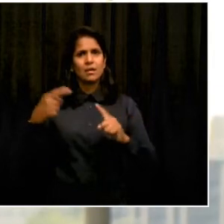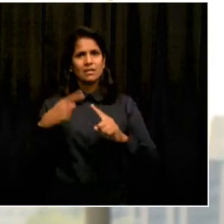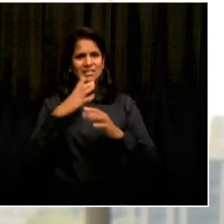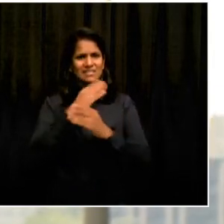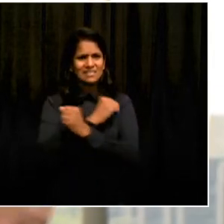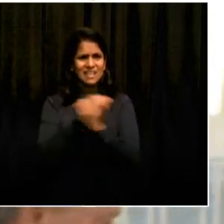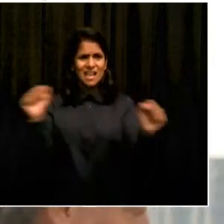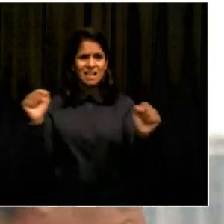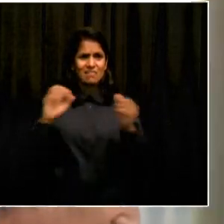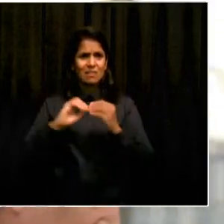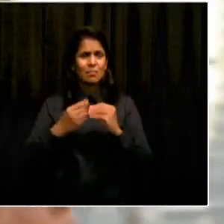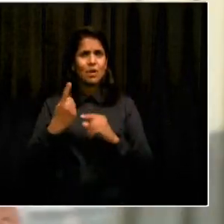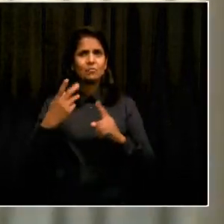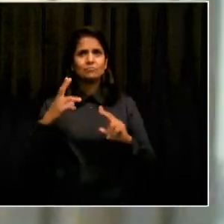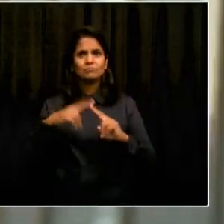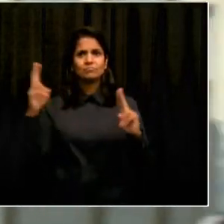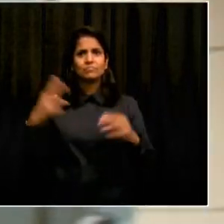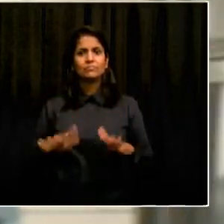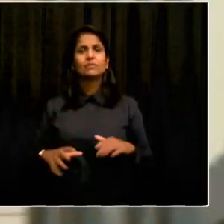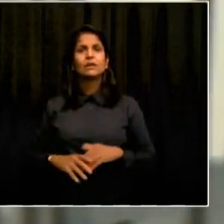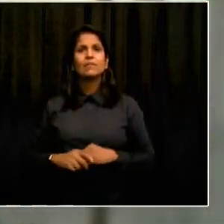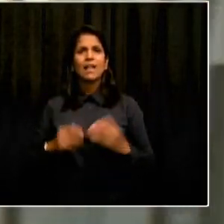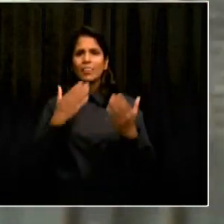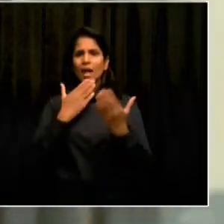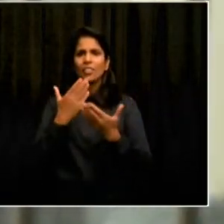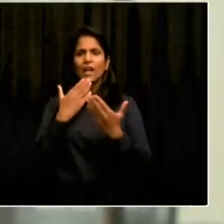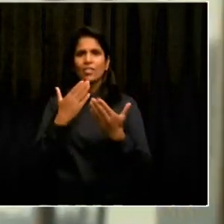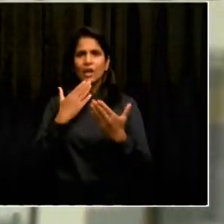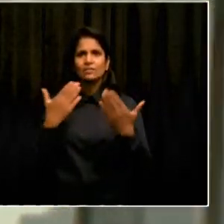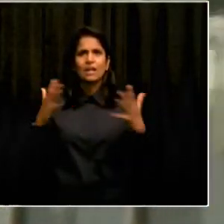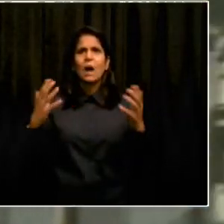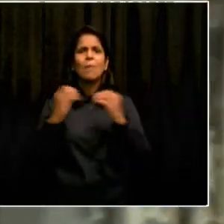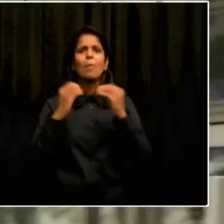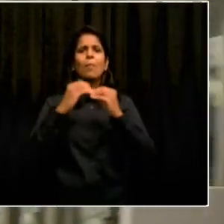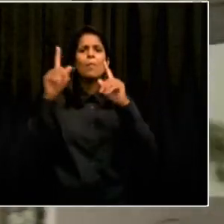outbreak. Mr. Mayor, separately on the Borough Park outbreak, Mr. Mayor, we got on a train, we risked our public health.